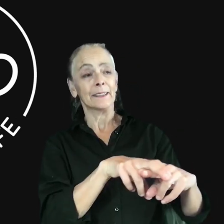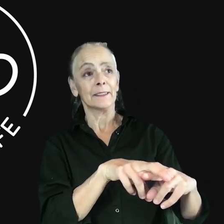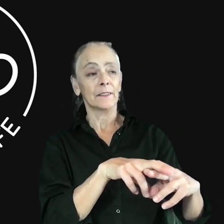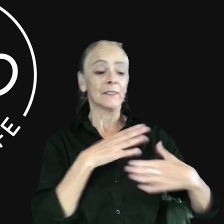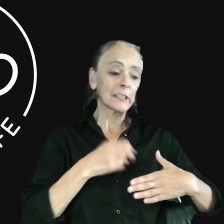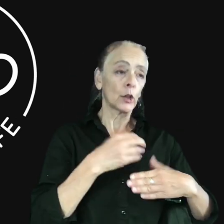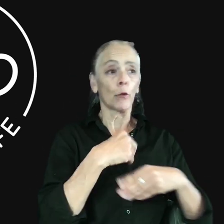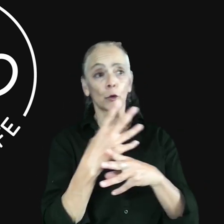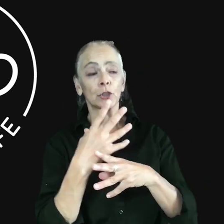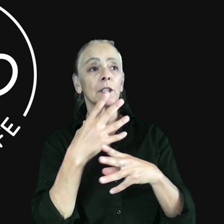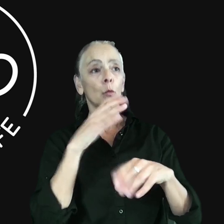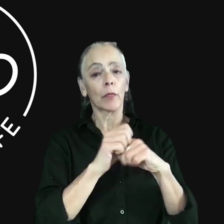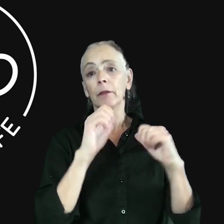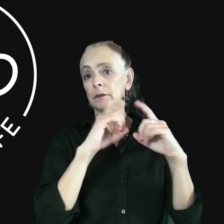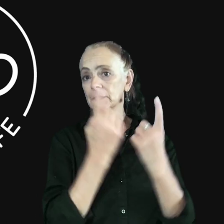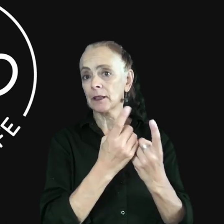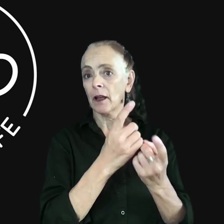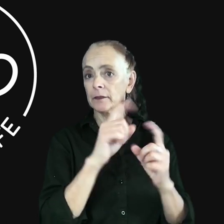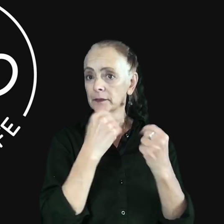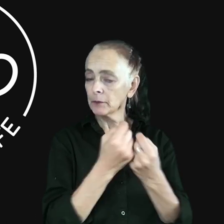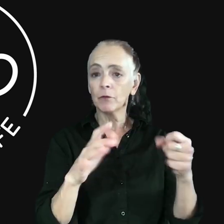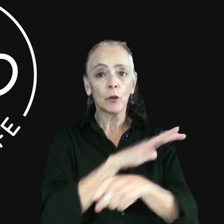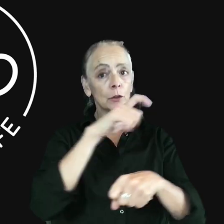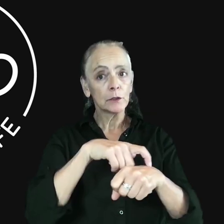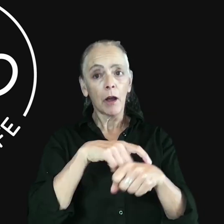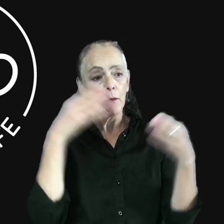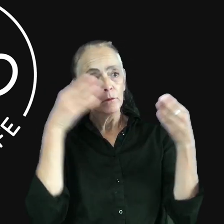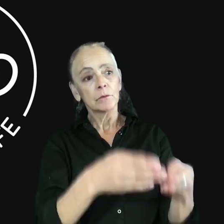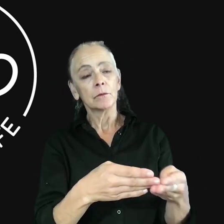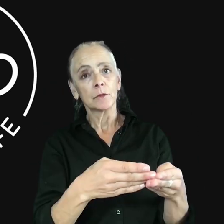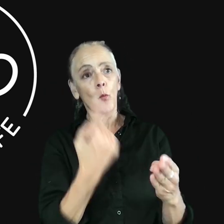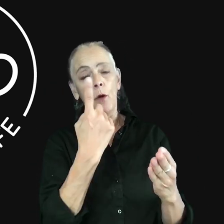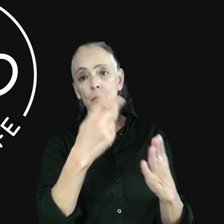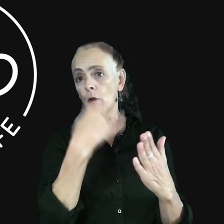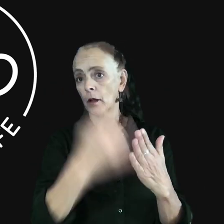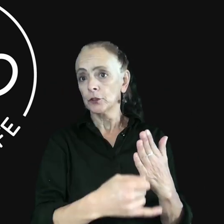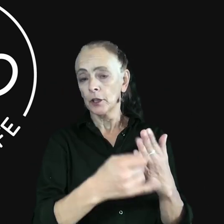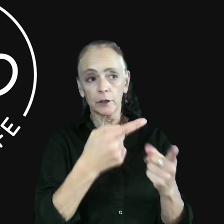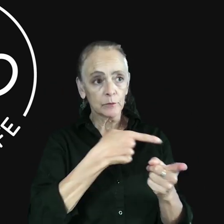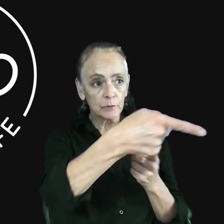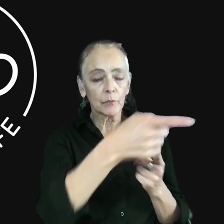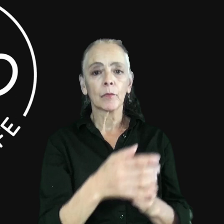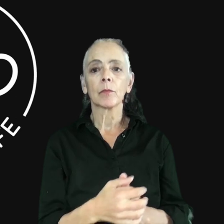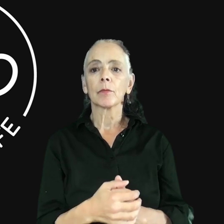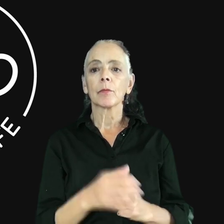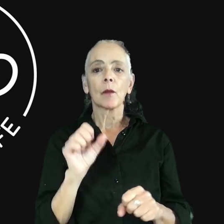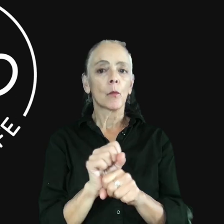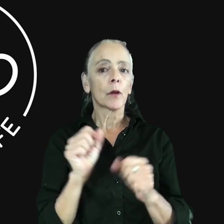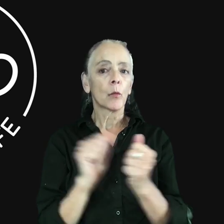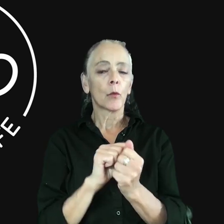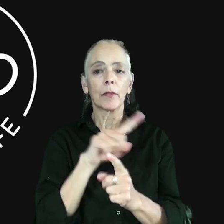design team and they're typically full-time dedicated individuals working on a sole project so working with a